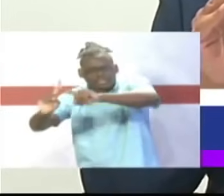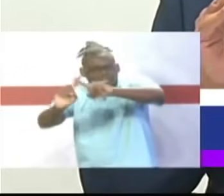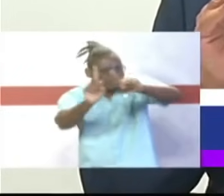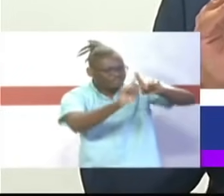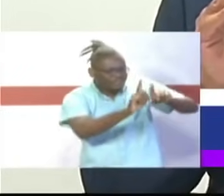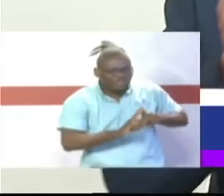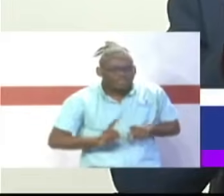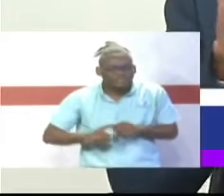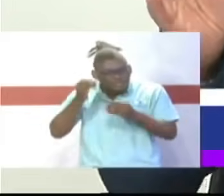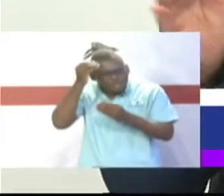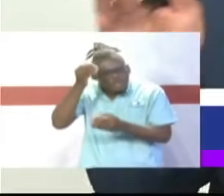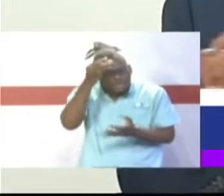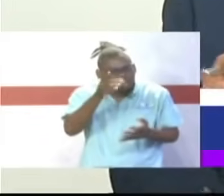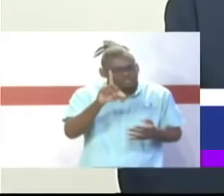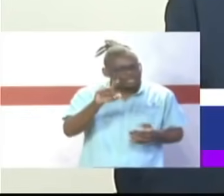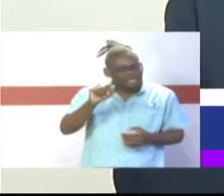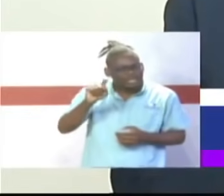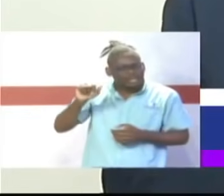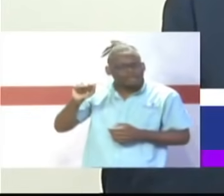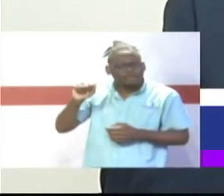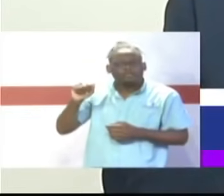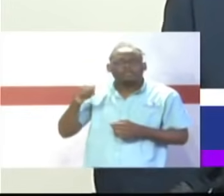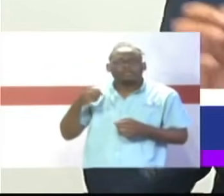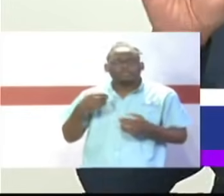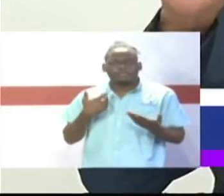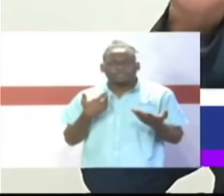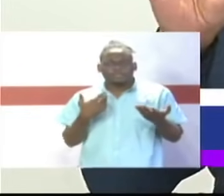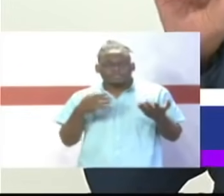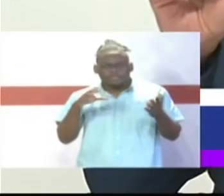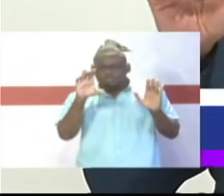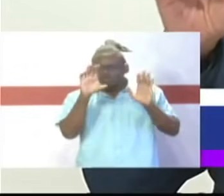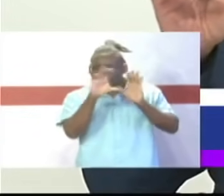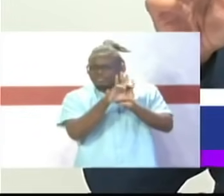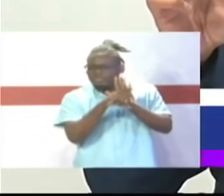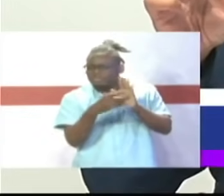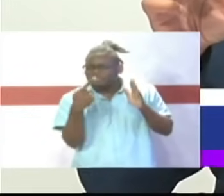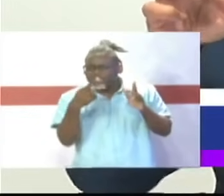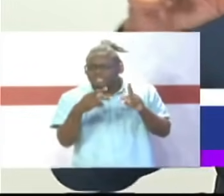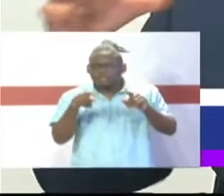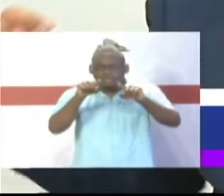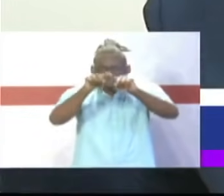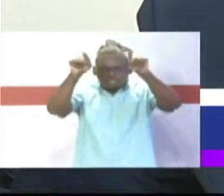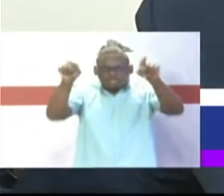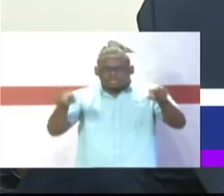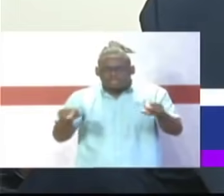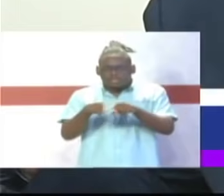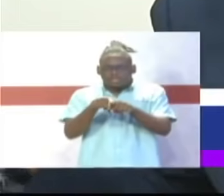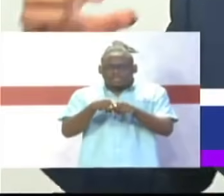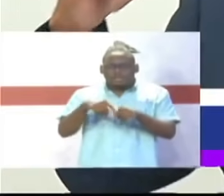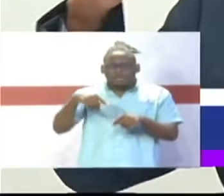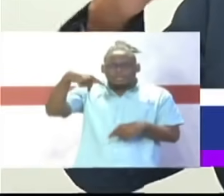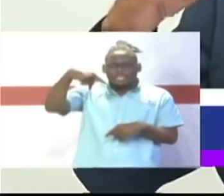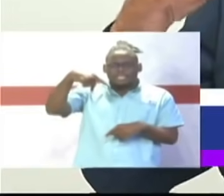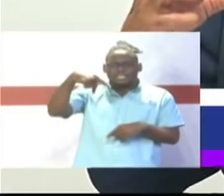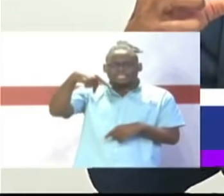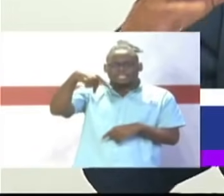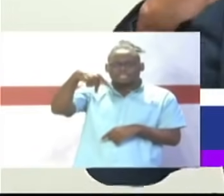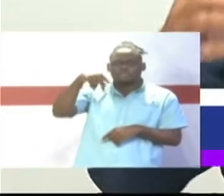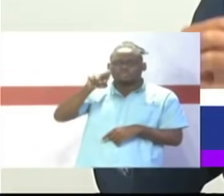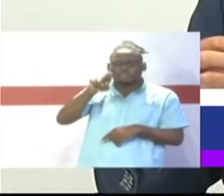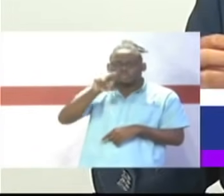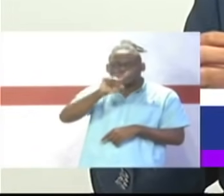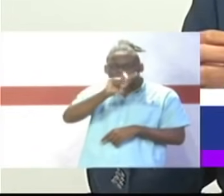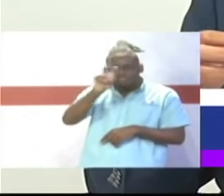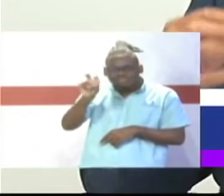as a jigsaw puzzle, we don't look at one piece of the jigsaw to make a decision. So we will look